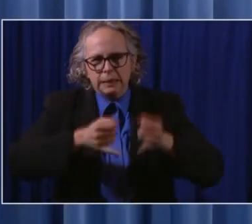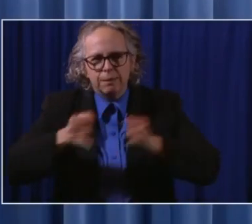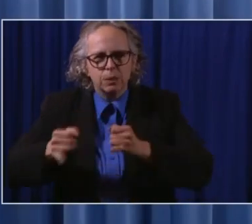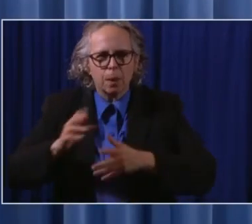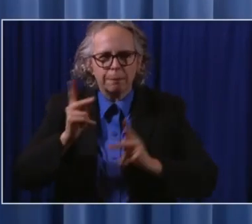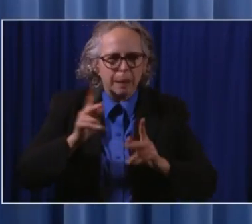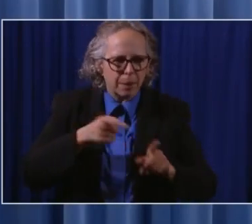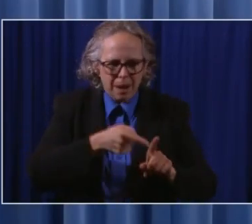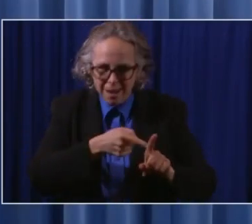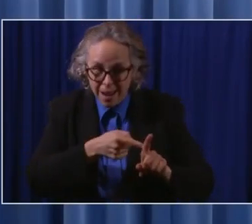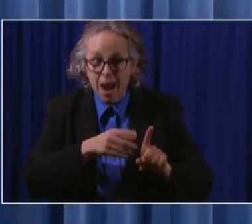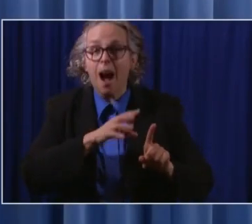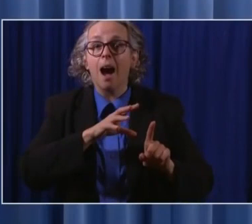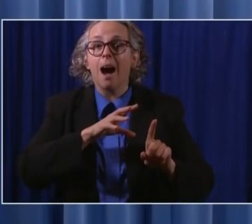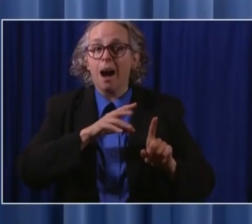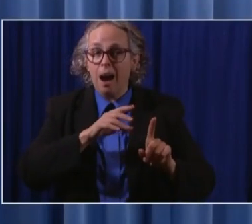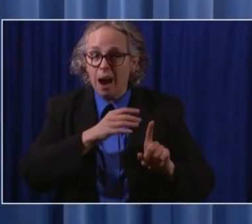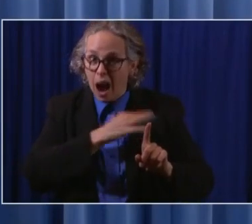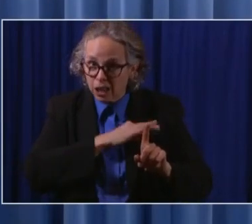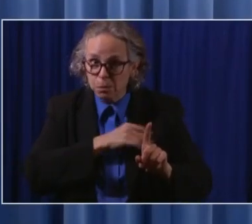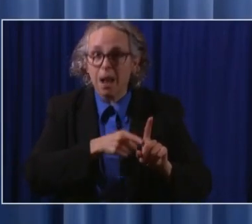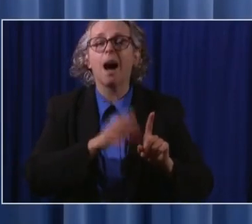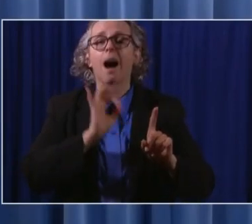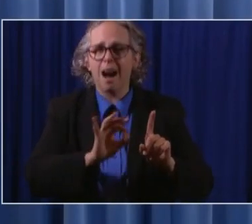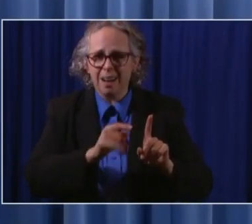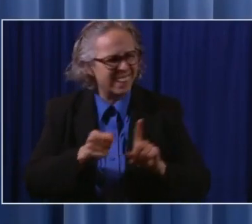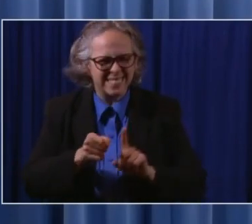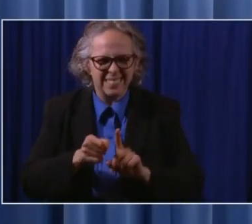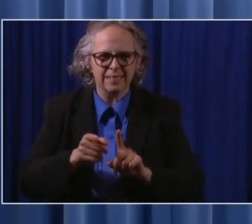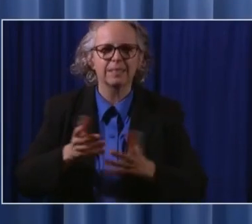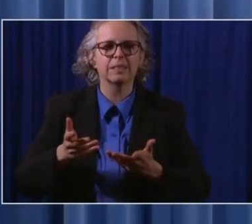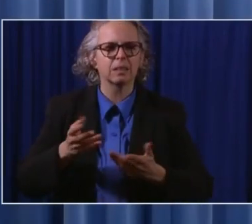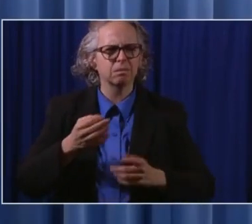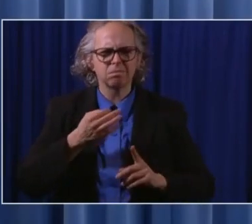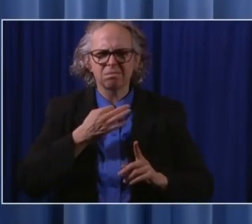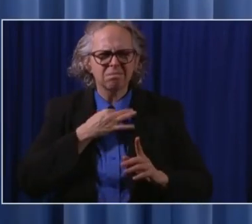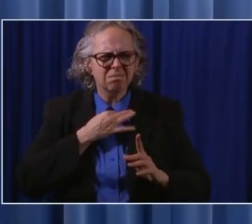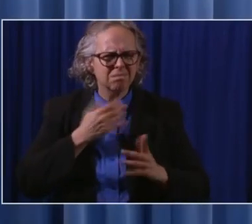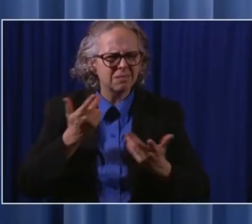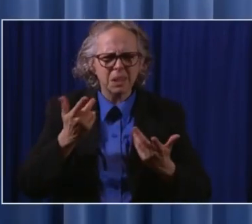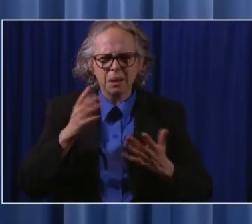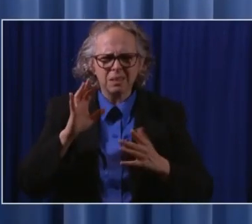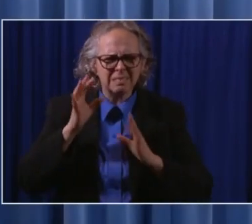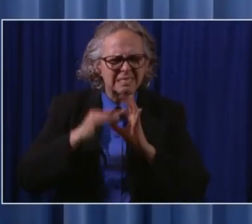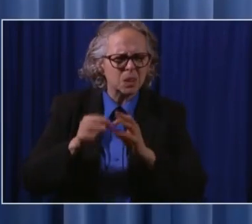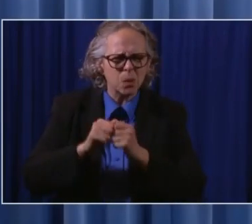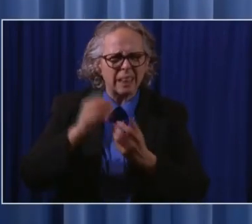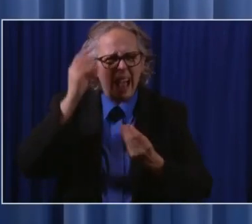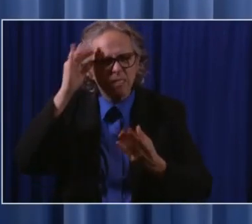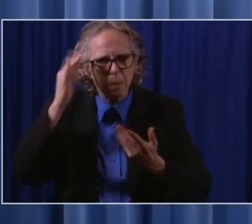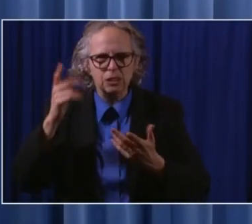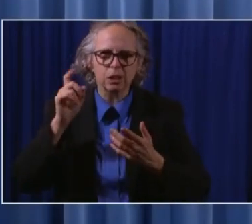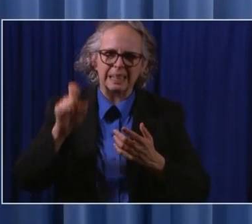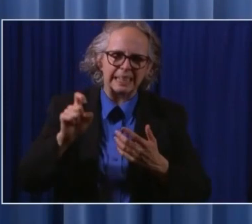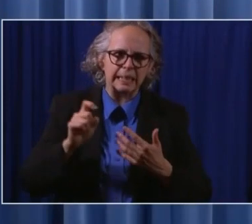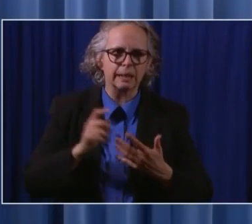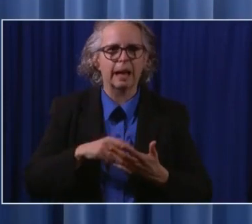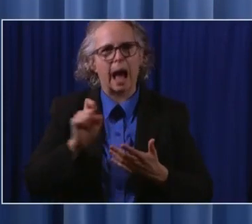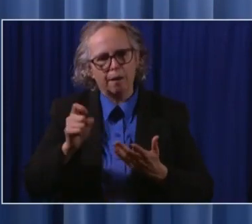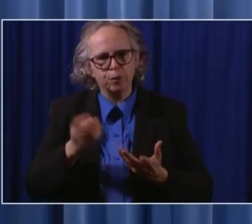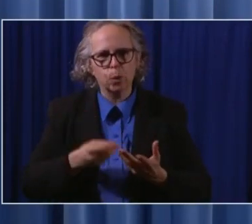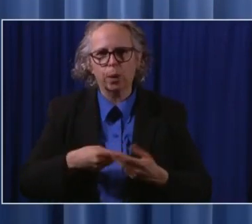this, if they have a particular question or particular information and stuff that they've got to run down, then that has to be run